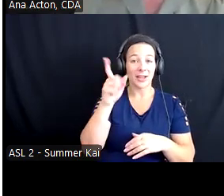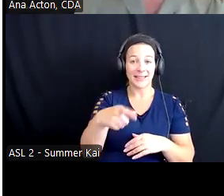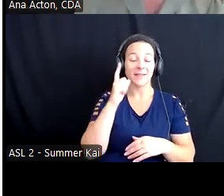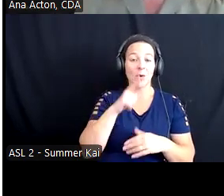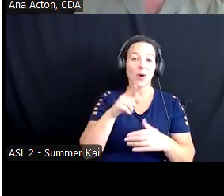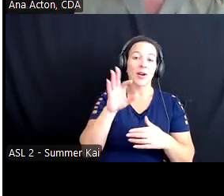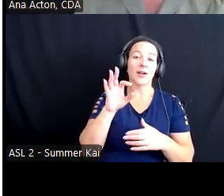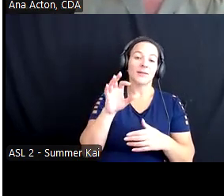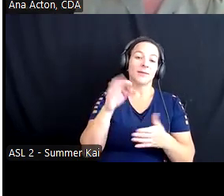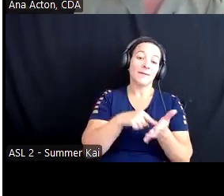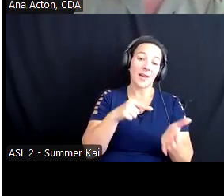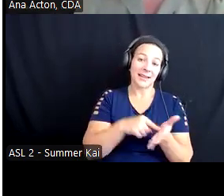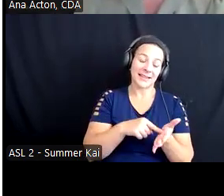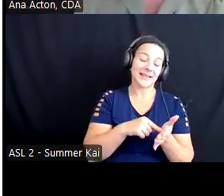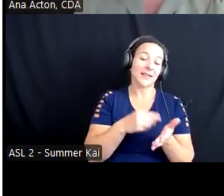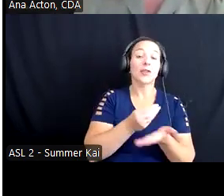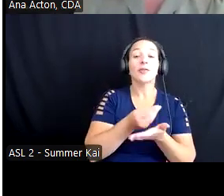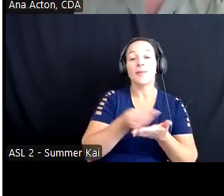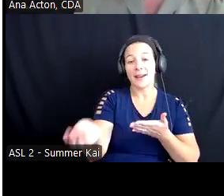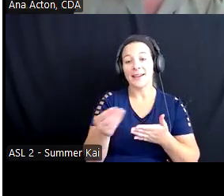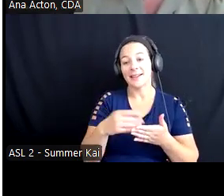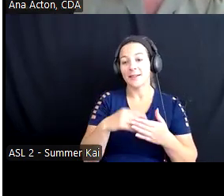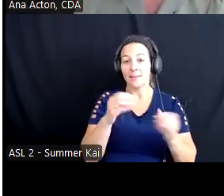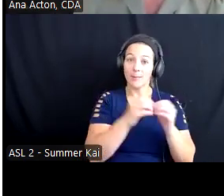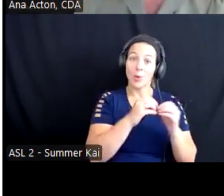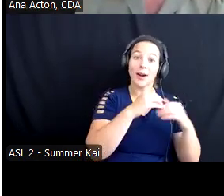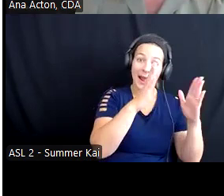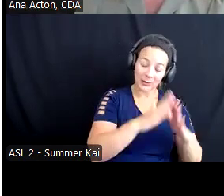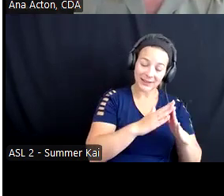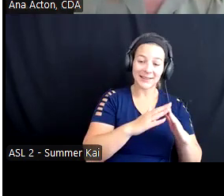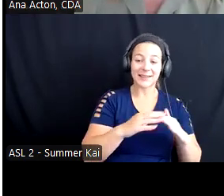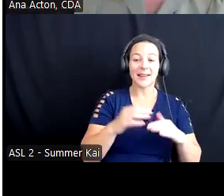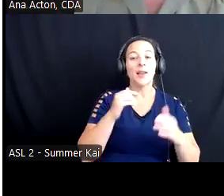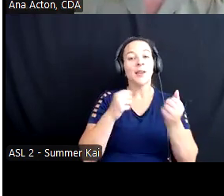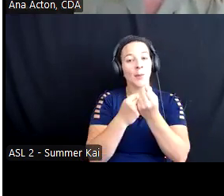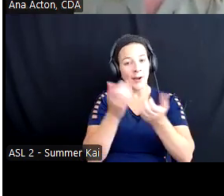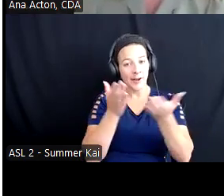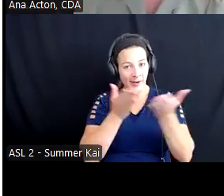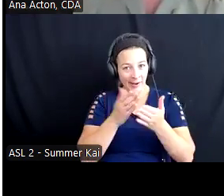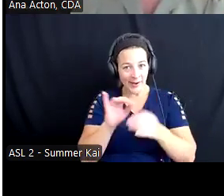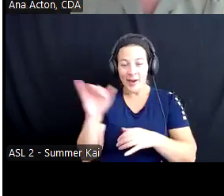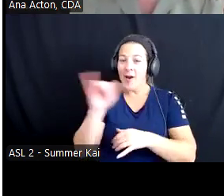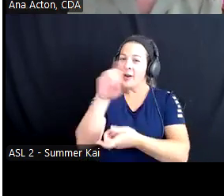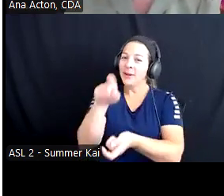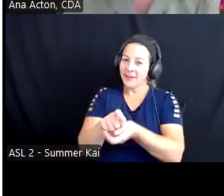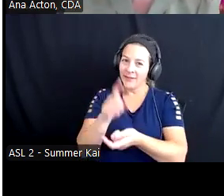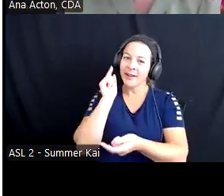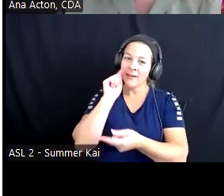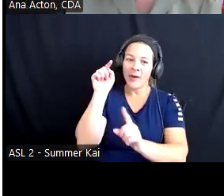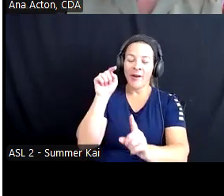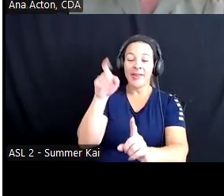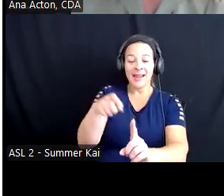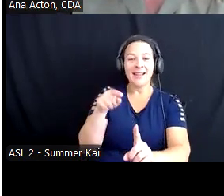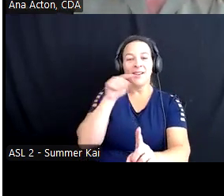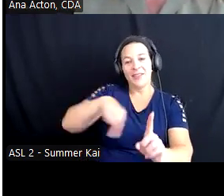housing infrastructure, for navigation and supportive services, especially tailored to the needs of this target